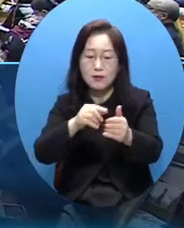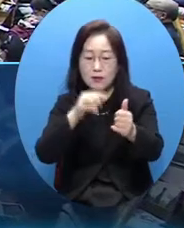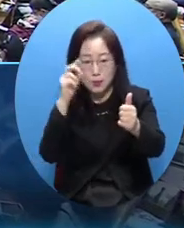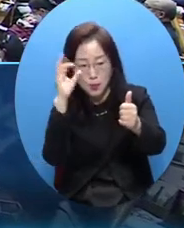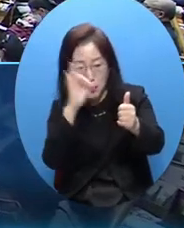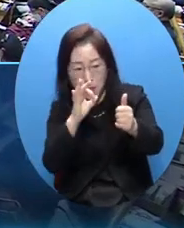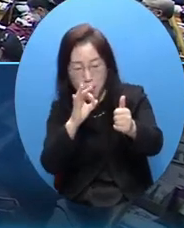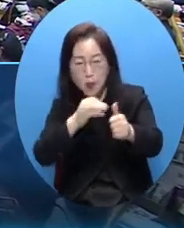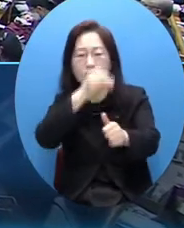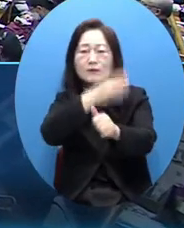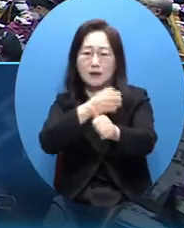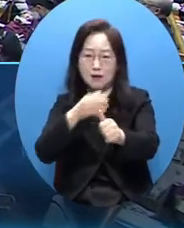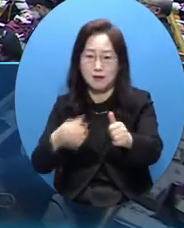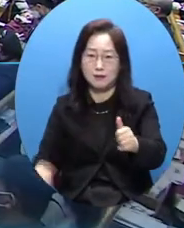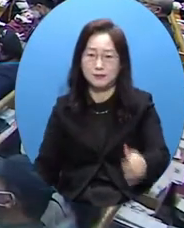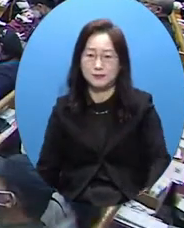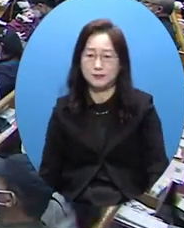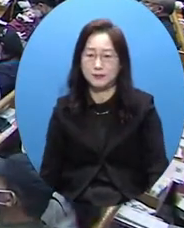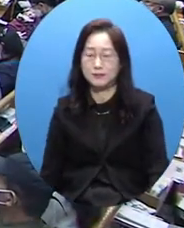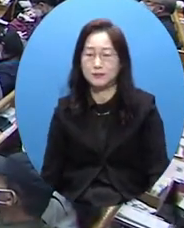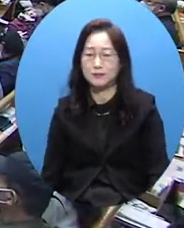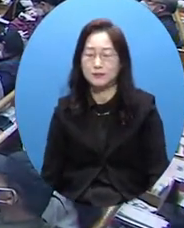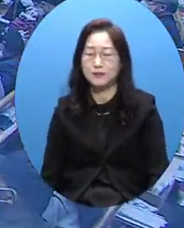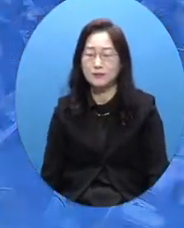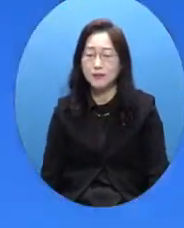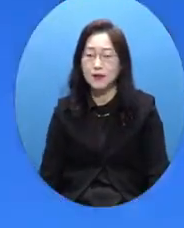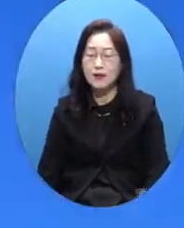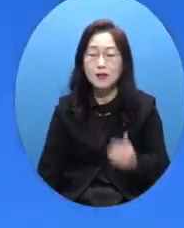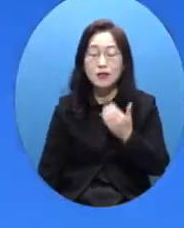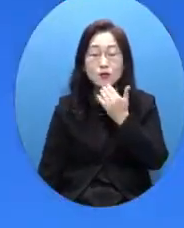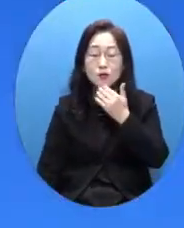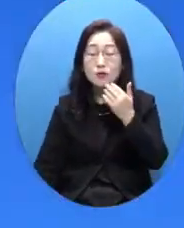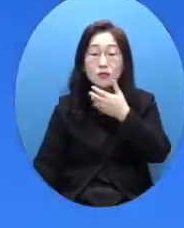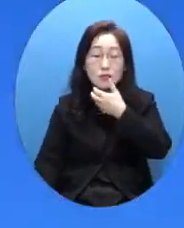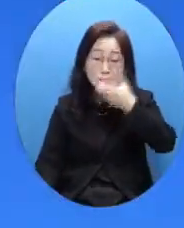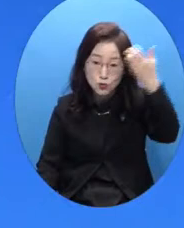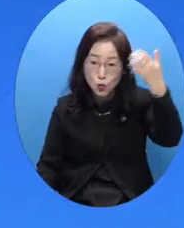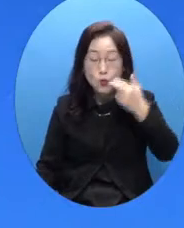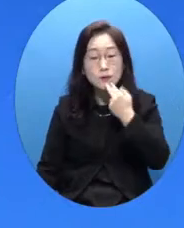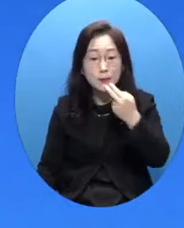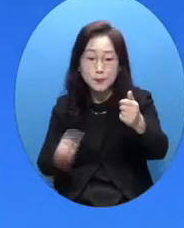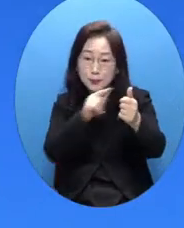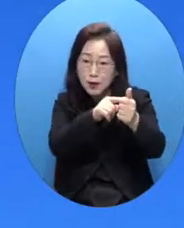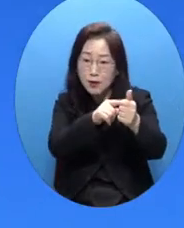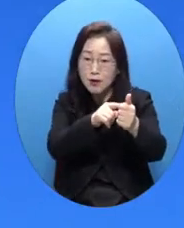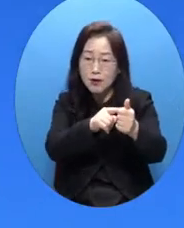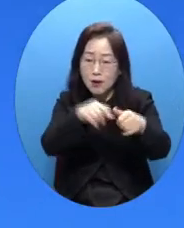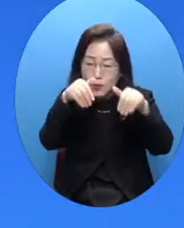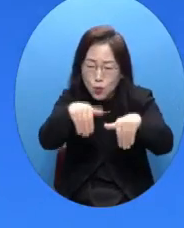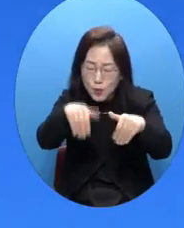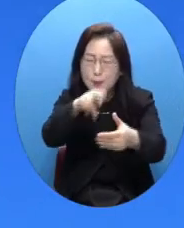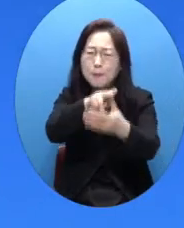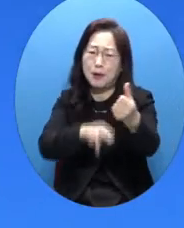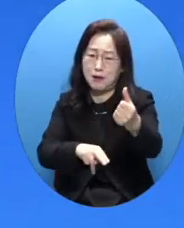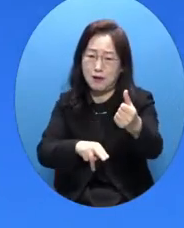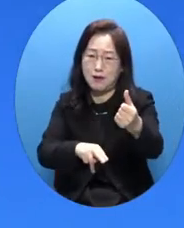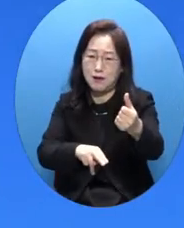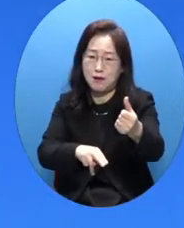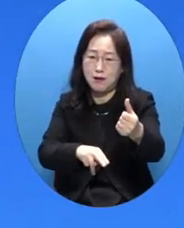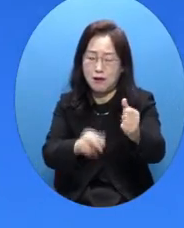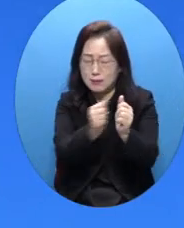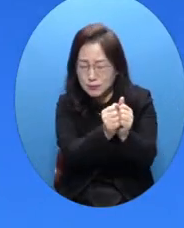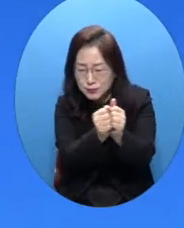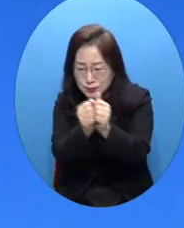had taken him there Joseph was assault into slave slavery